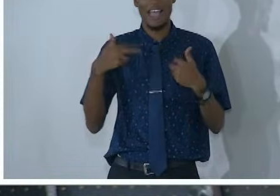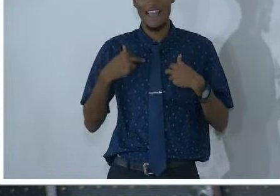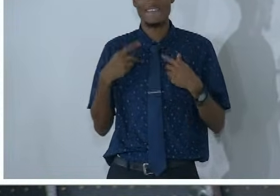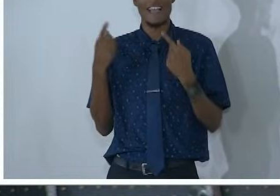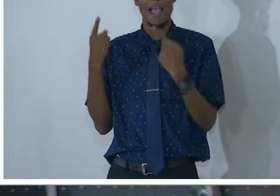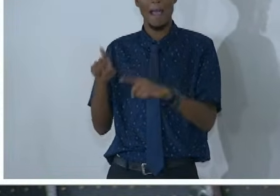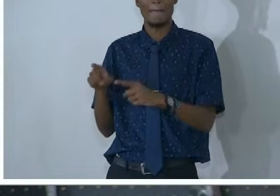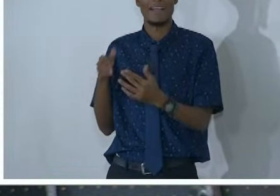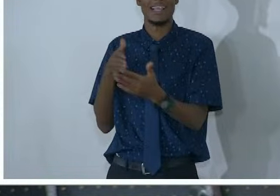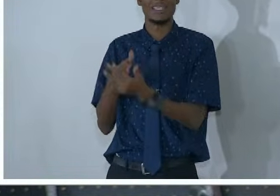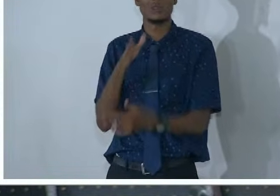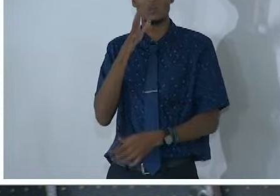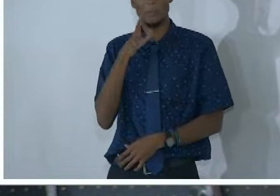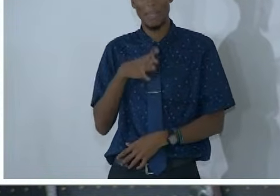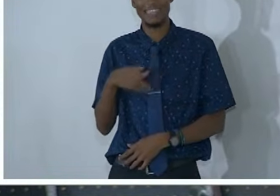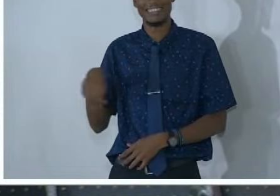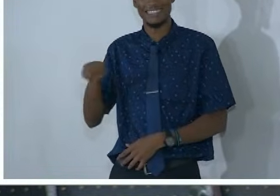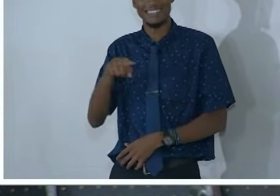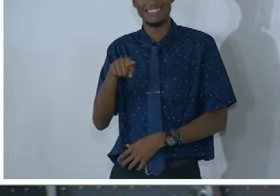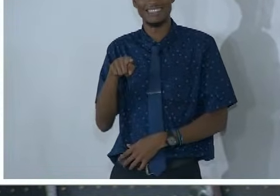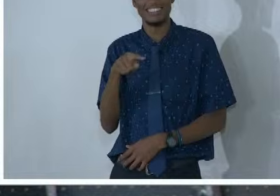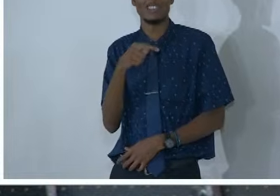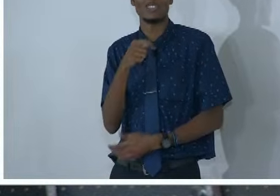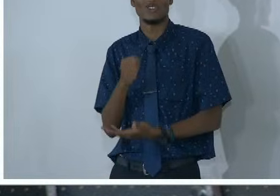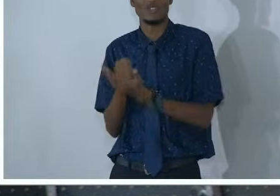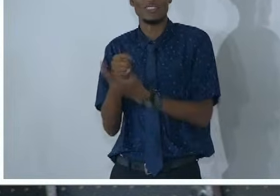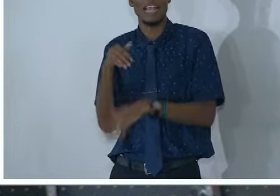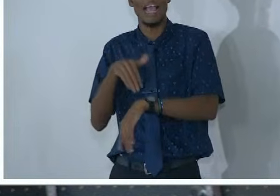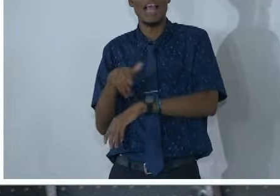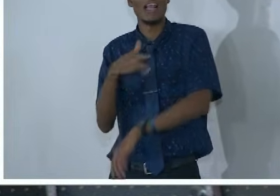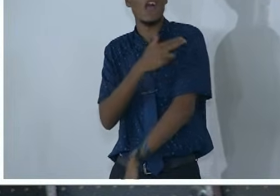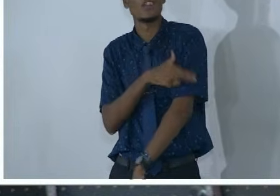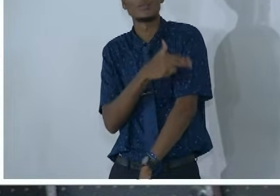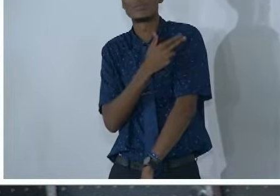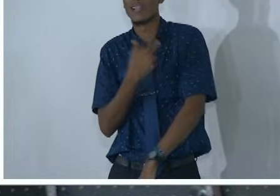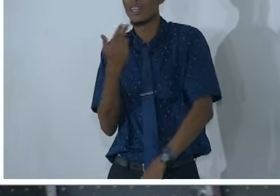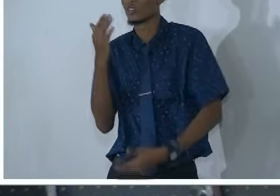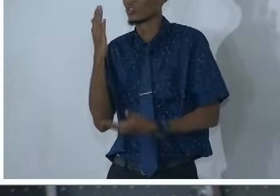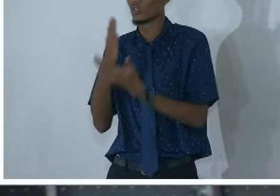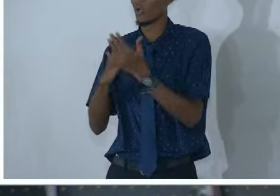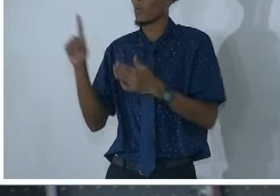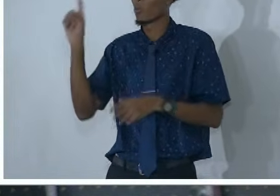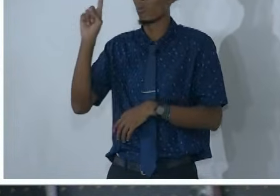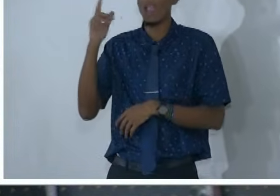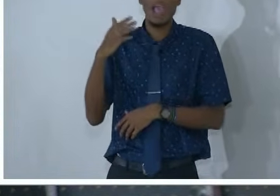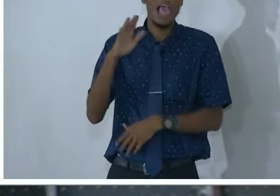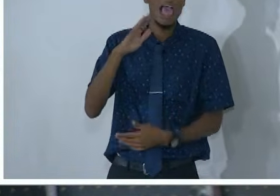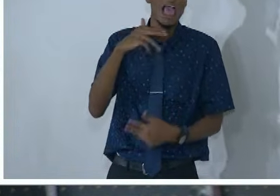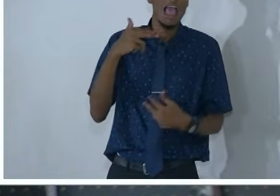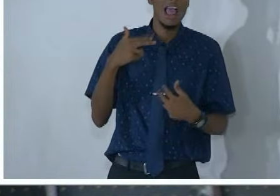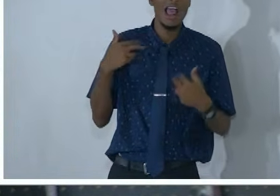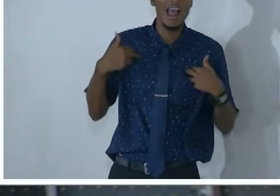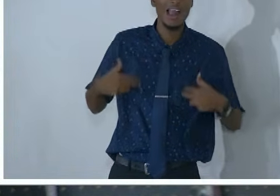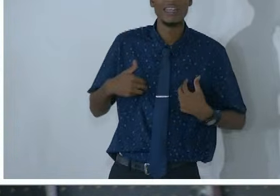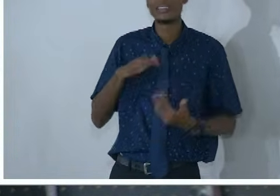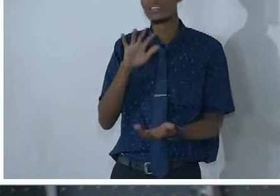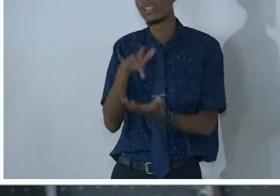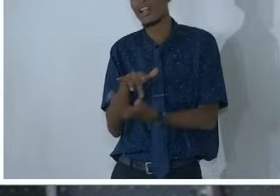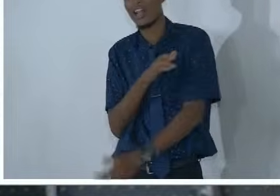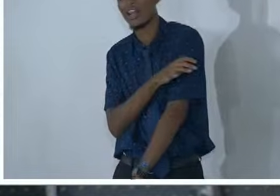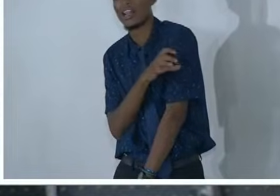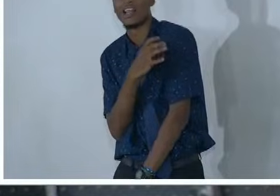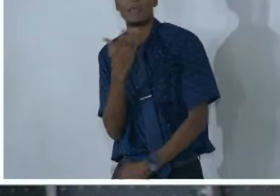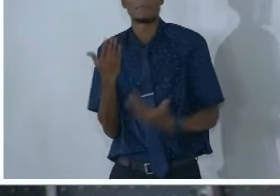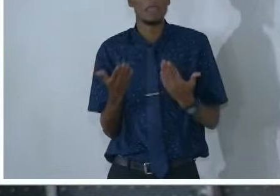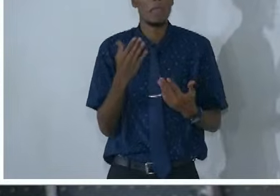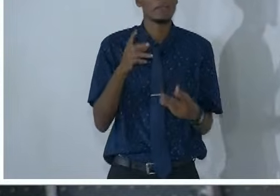treated at a hospital somewhere in our country, or health center, meaning the attention that a doctor